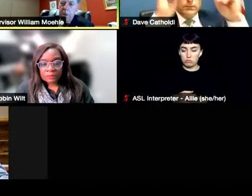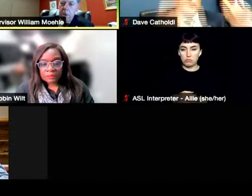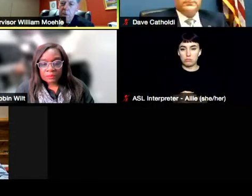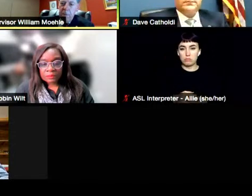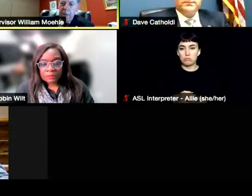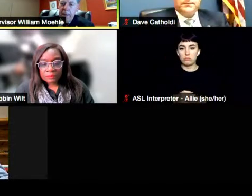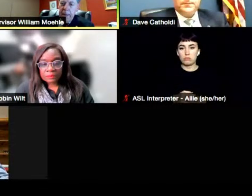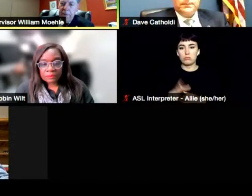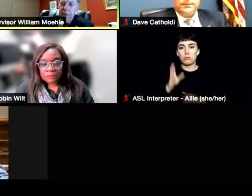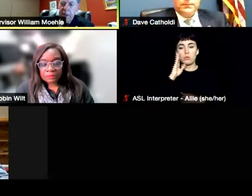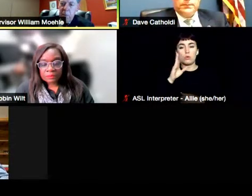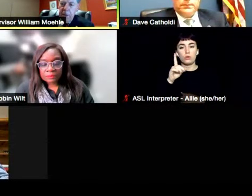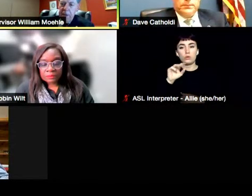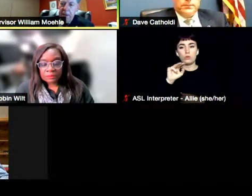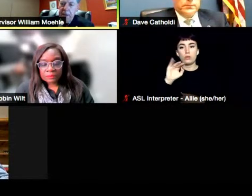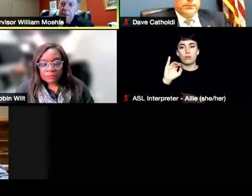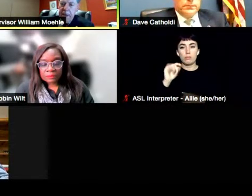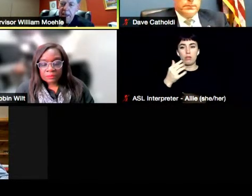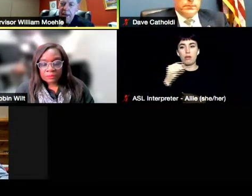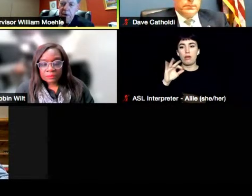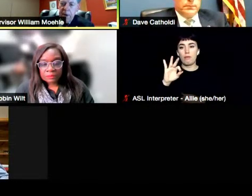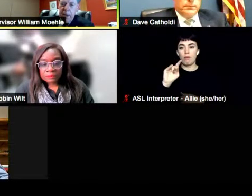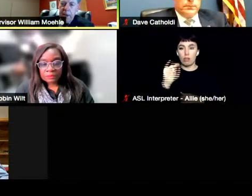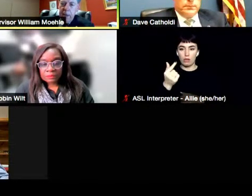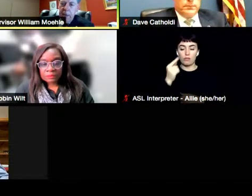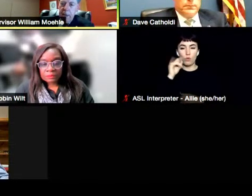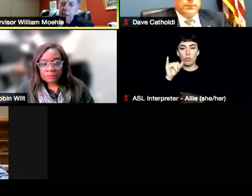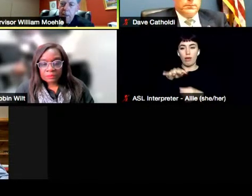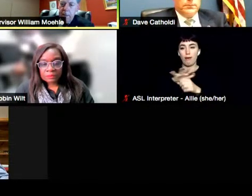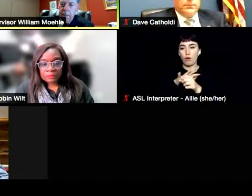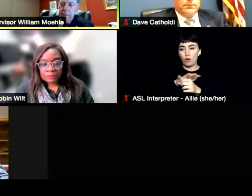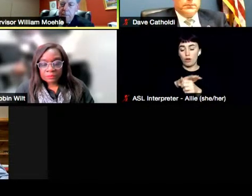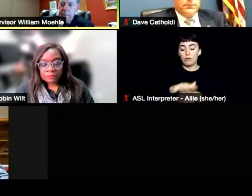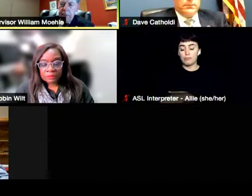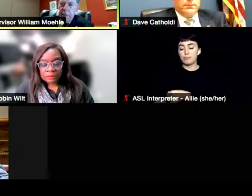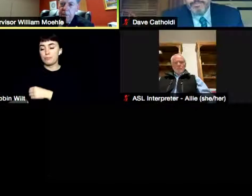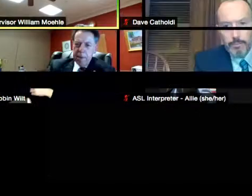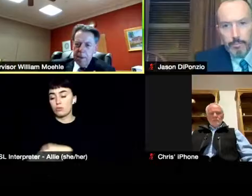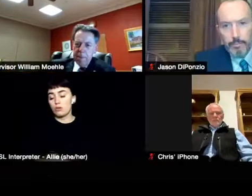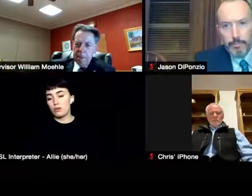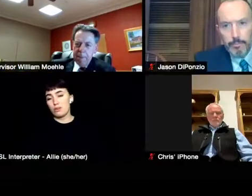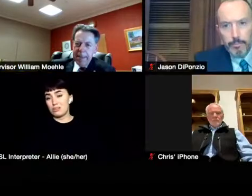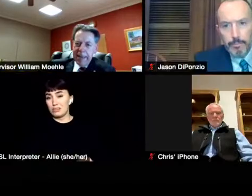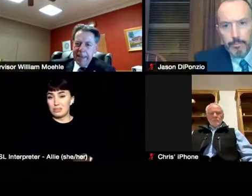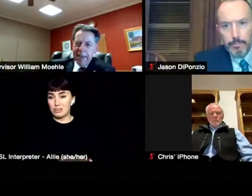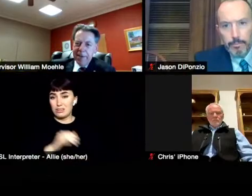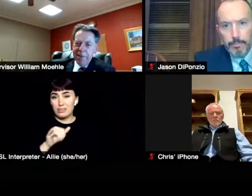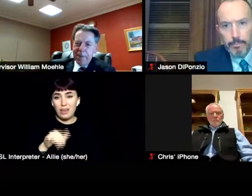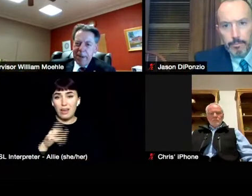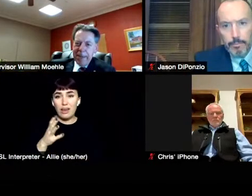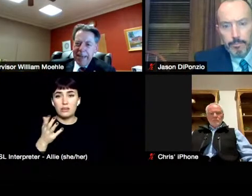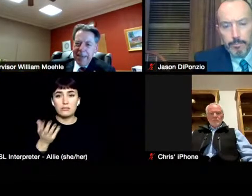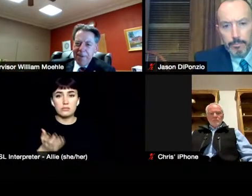would do the milling and filling within that area. That's roughly Am I getting it? Am I getting it